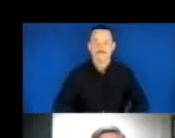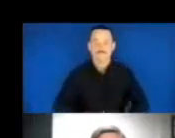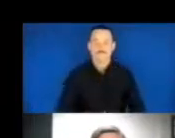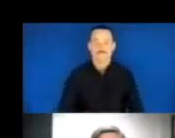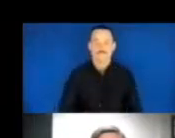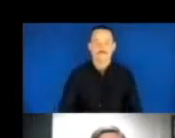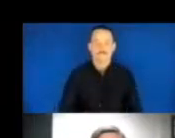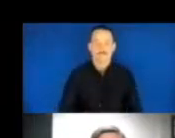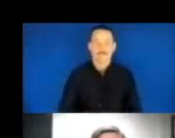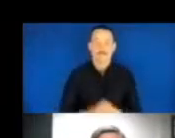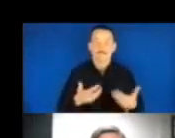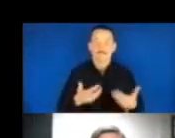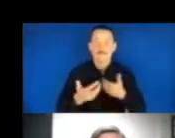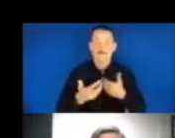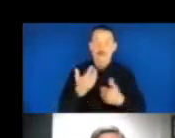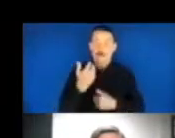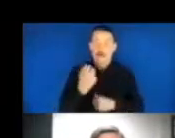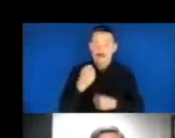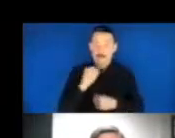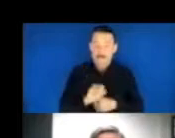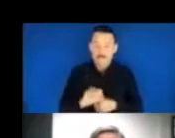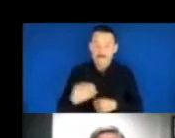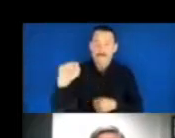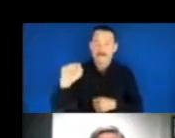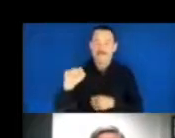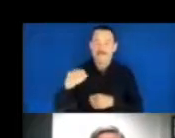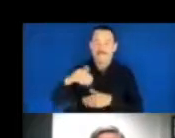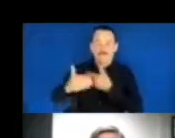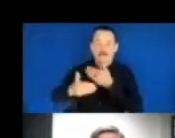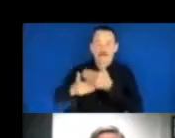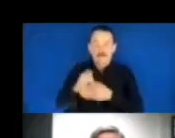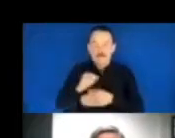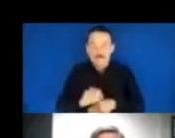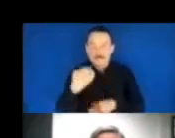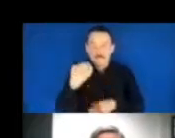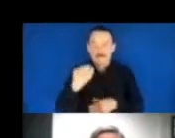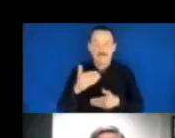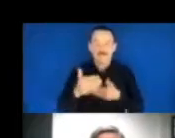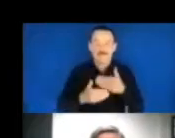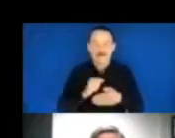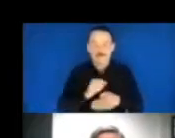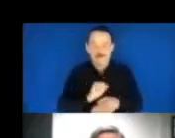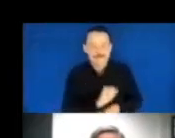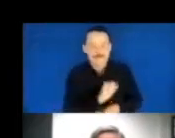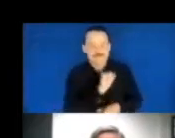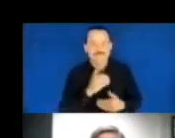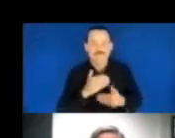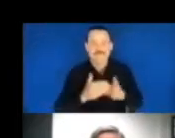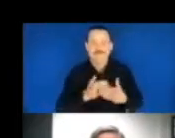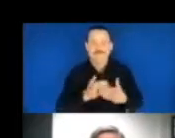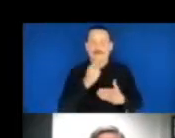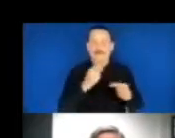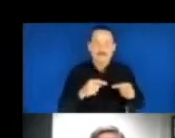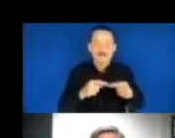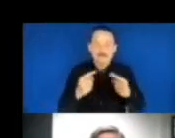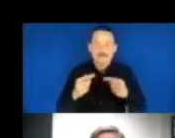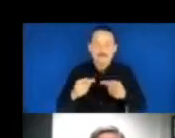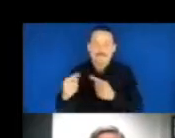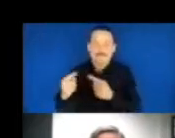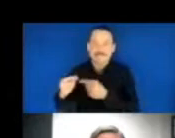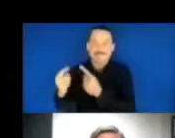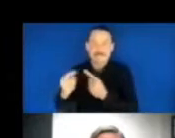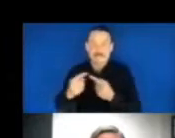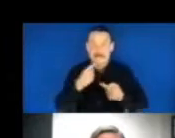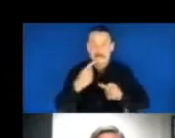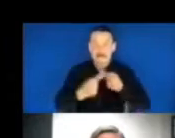own internal processes that might be different, but the information provided today is at a general level and is applicable